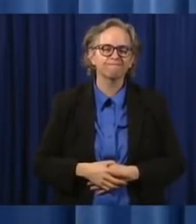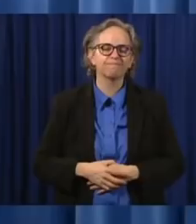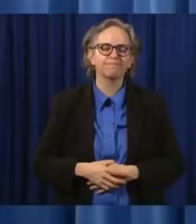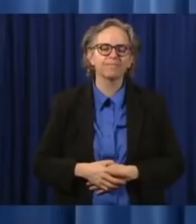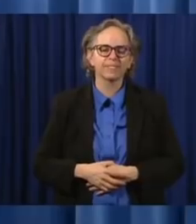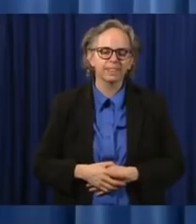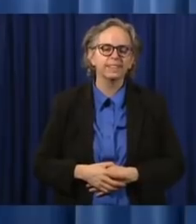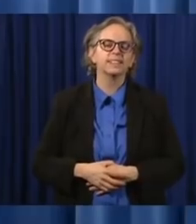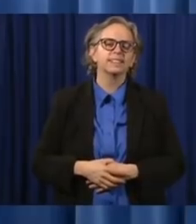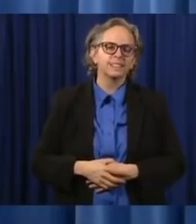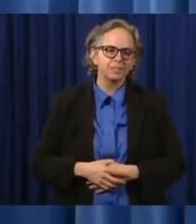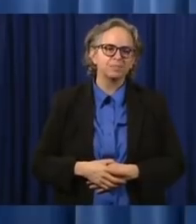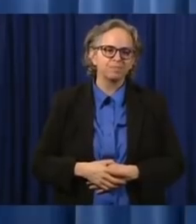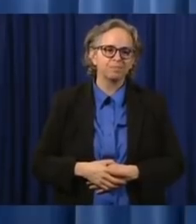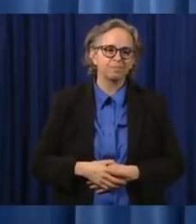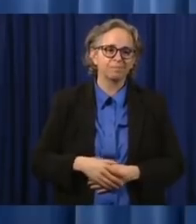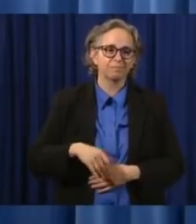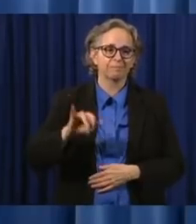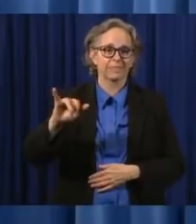Second tie of the day.